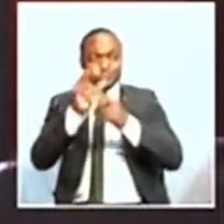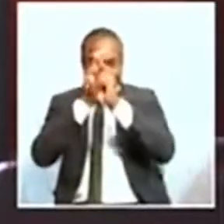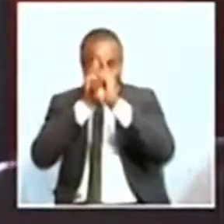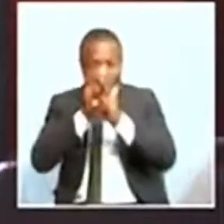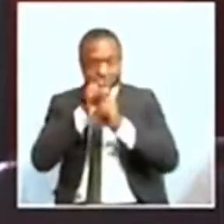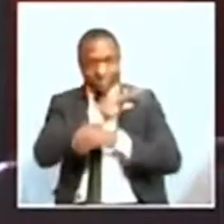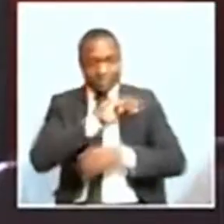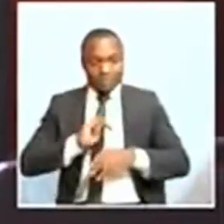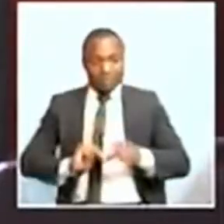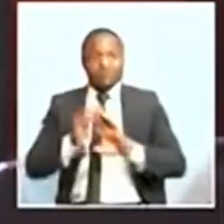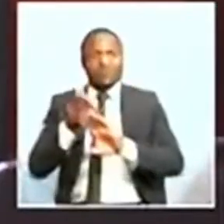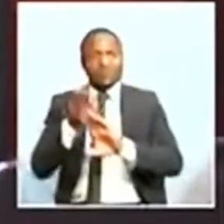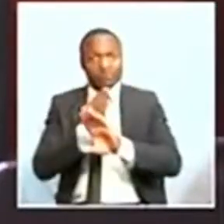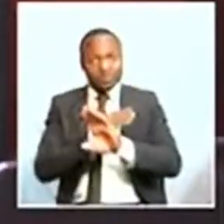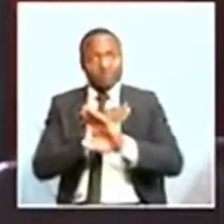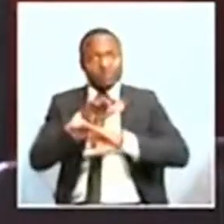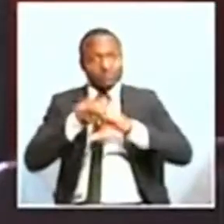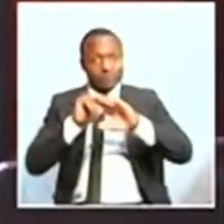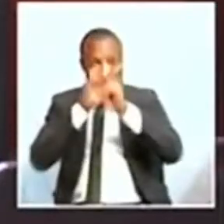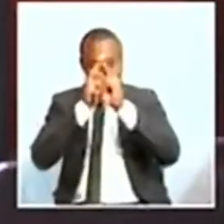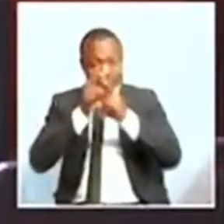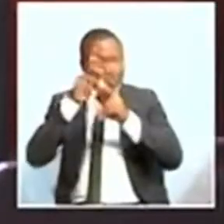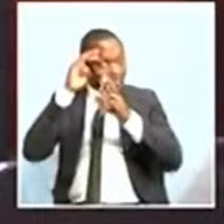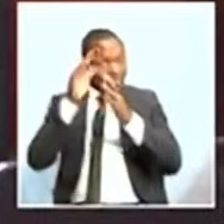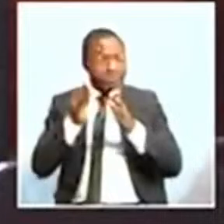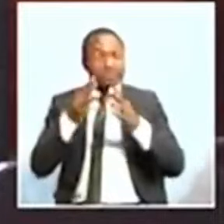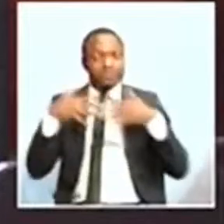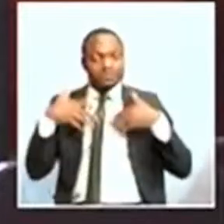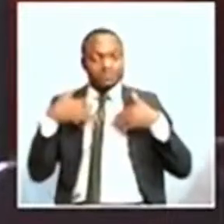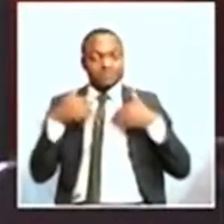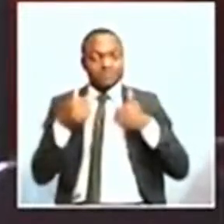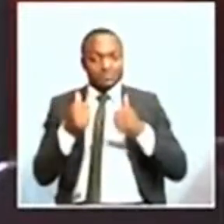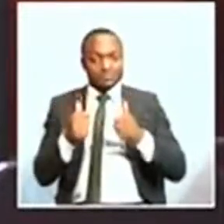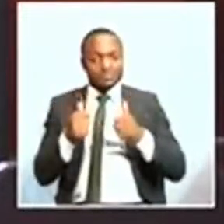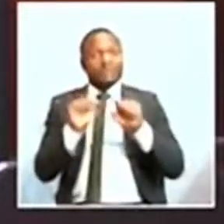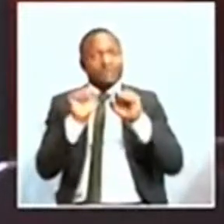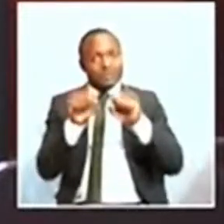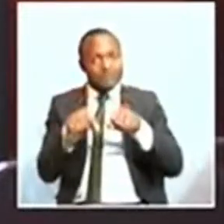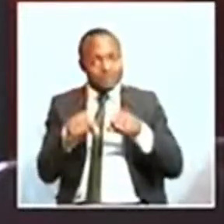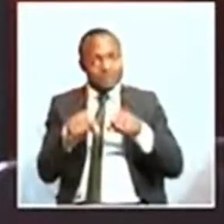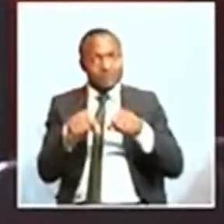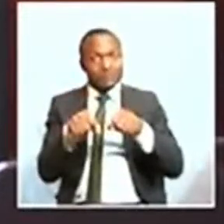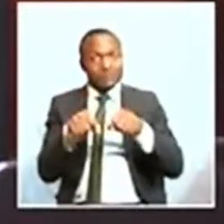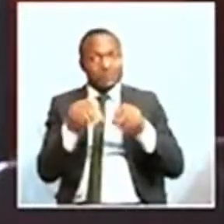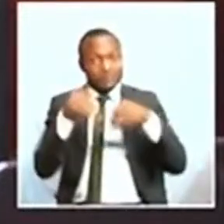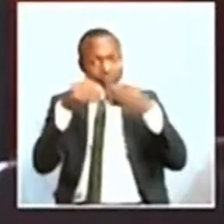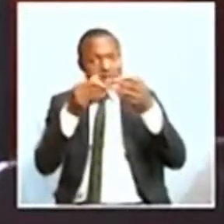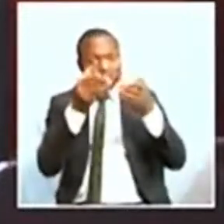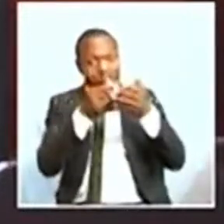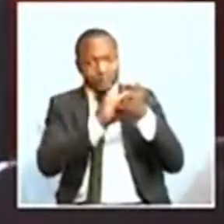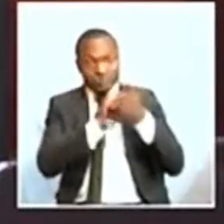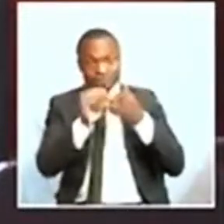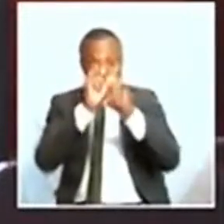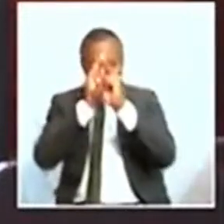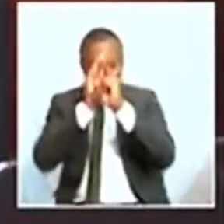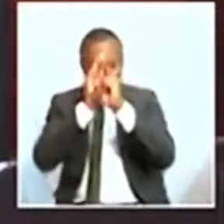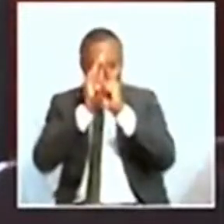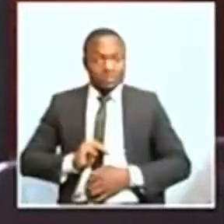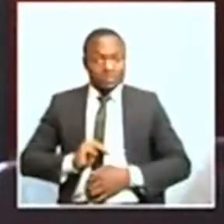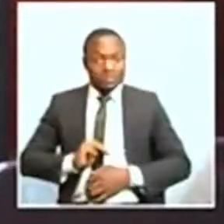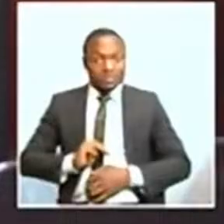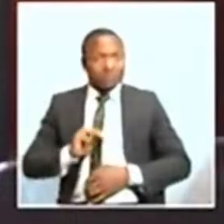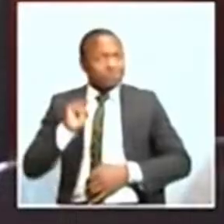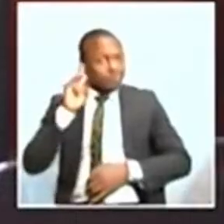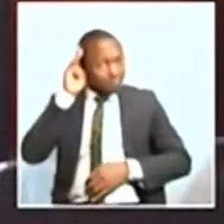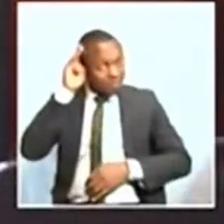Honorable members, before I call on the Honorable Minister of Health, let me make this statement. Honorable members, the